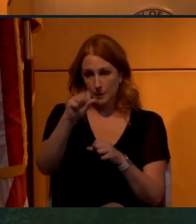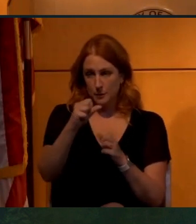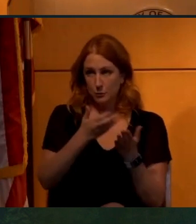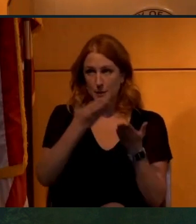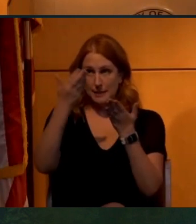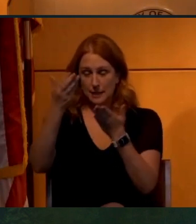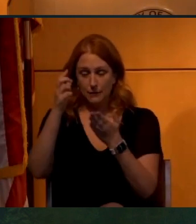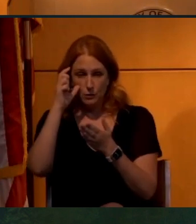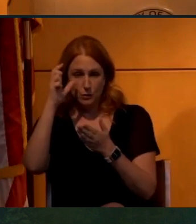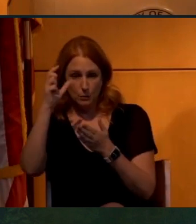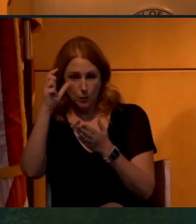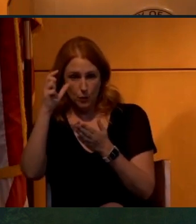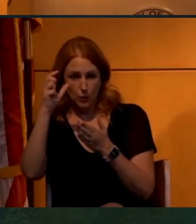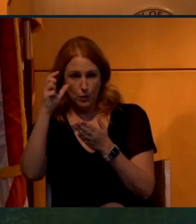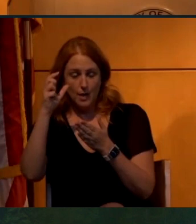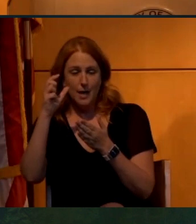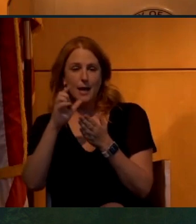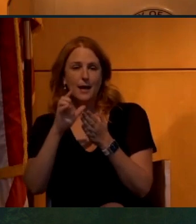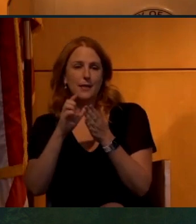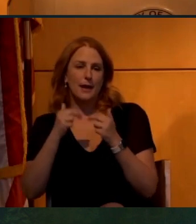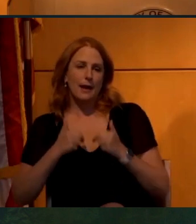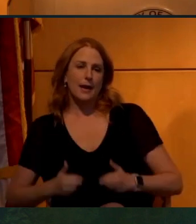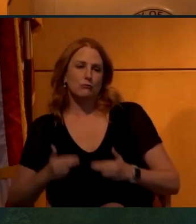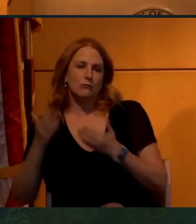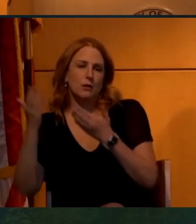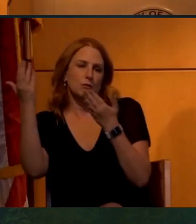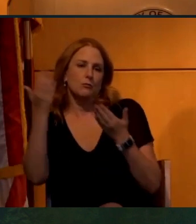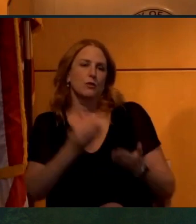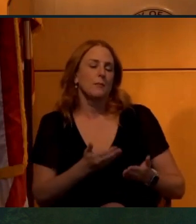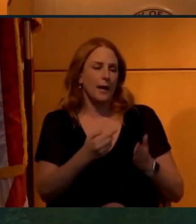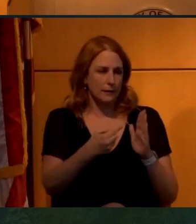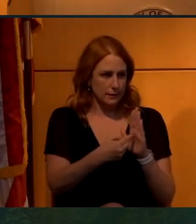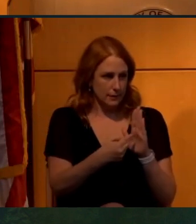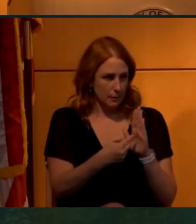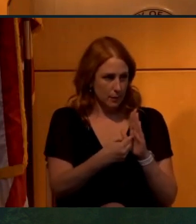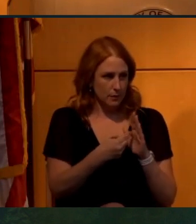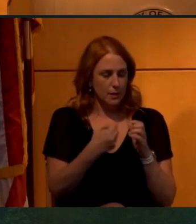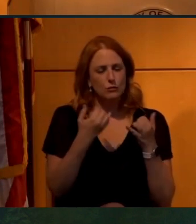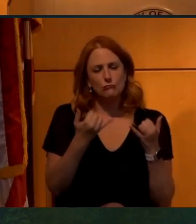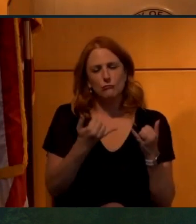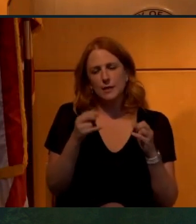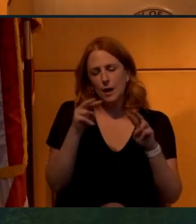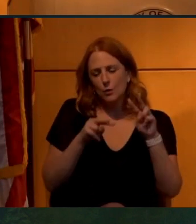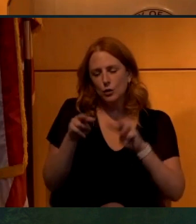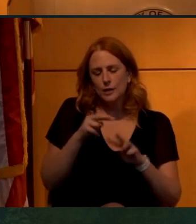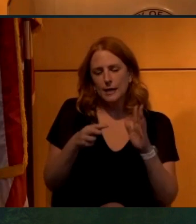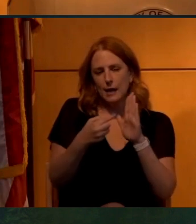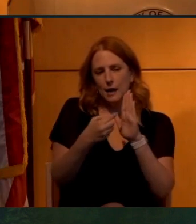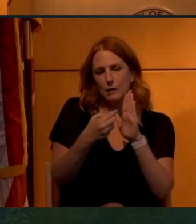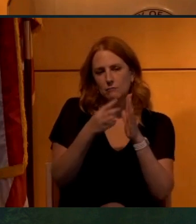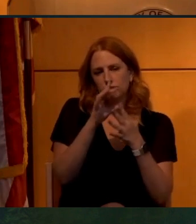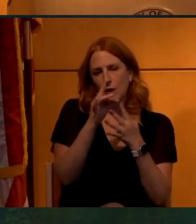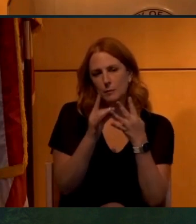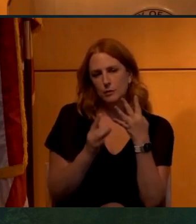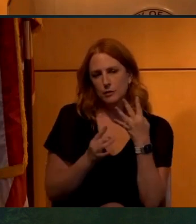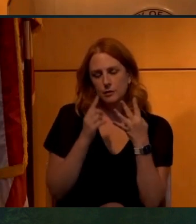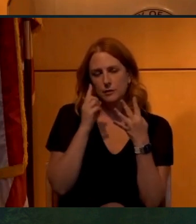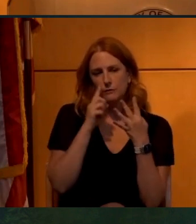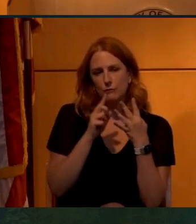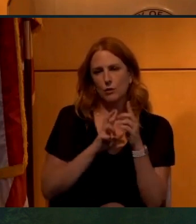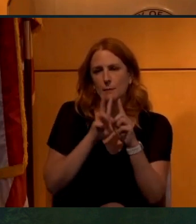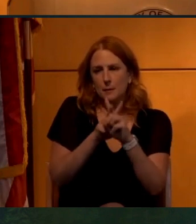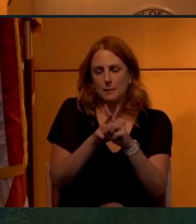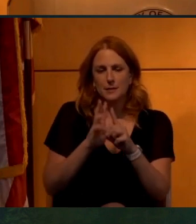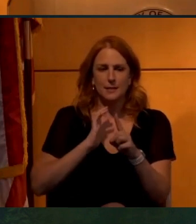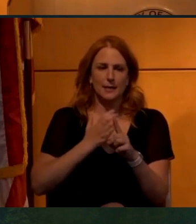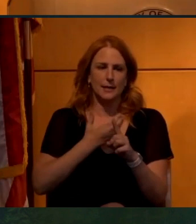and then astronauts to return the samples. And so SEO is currently looking into options for implementing this directed mission within our